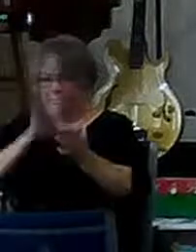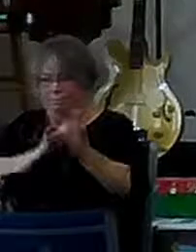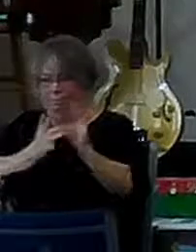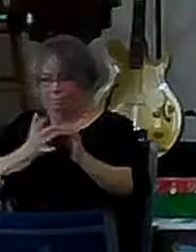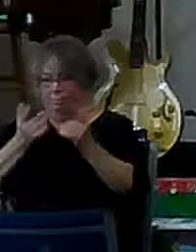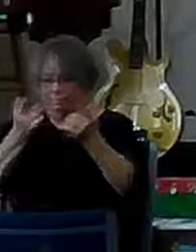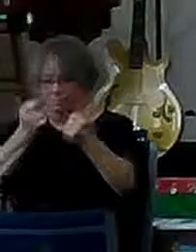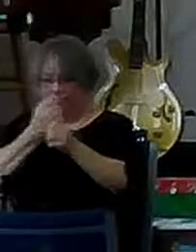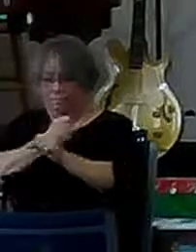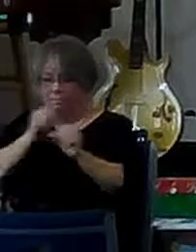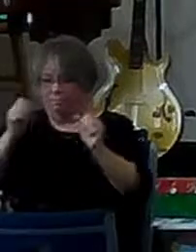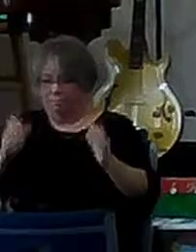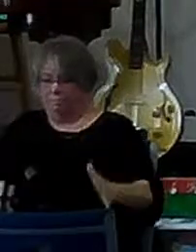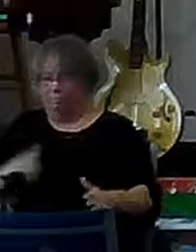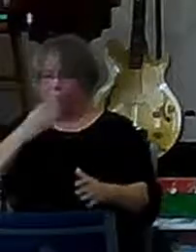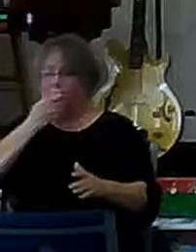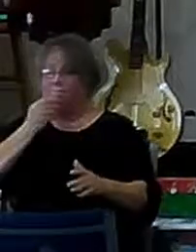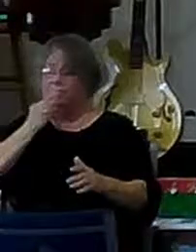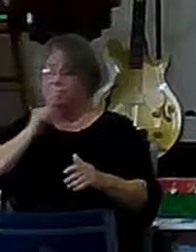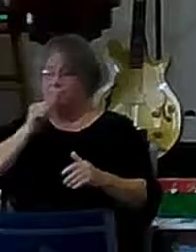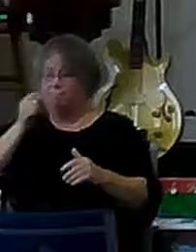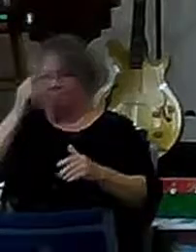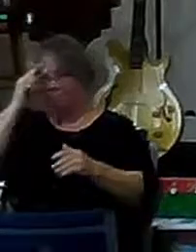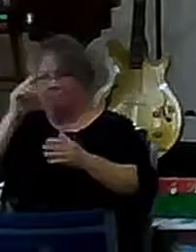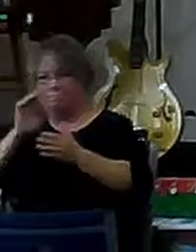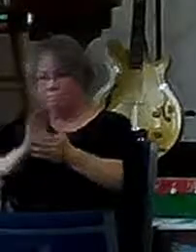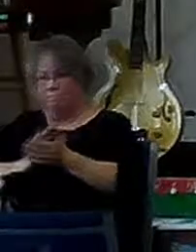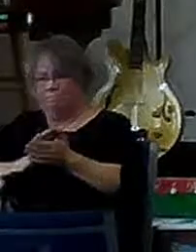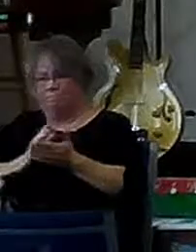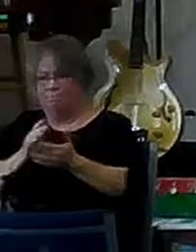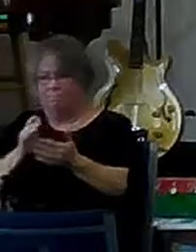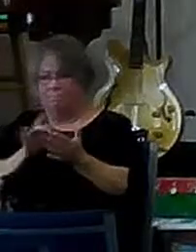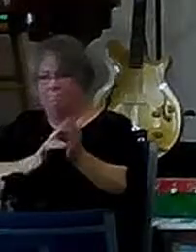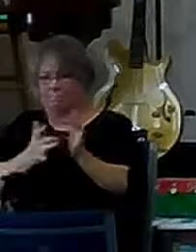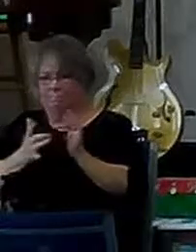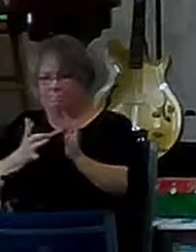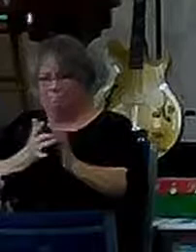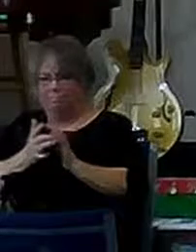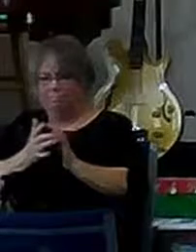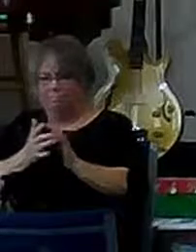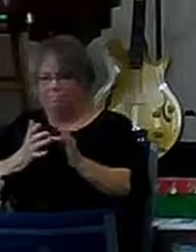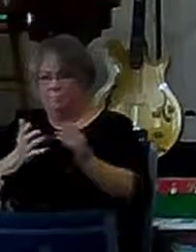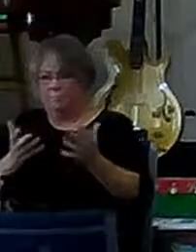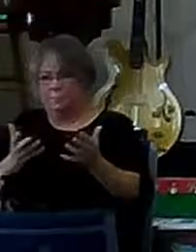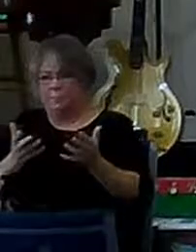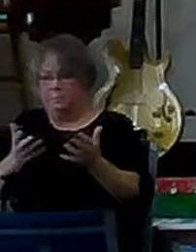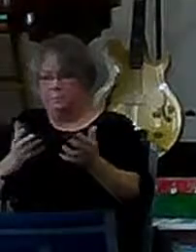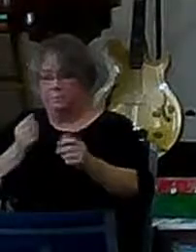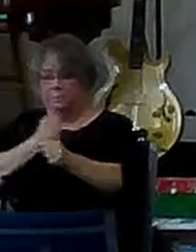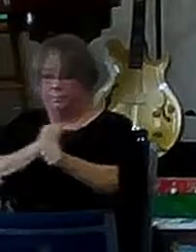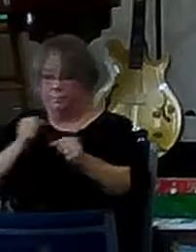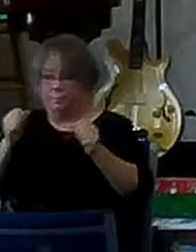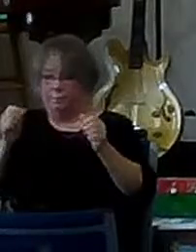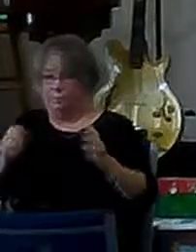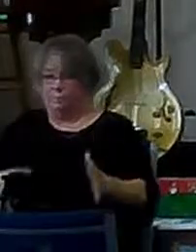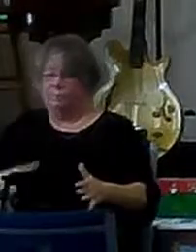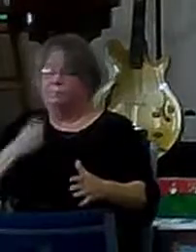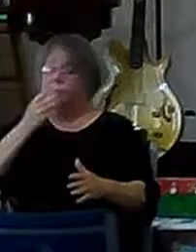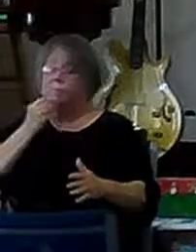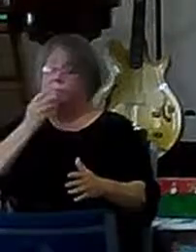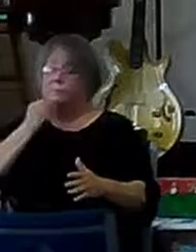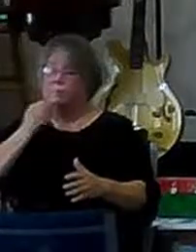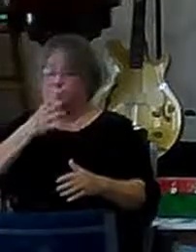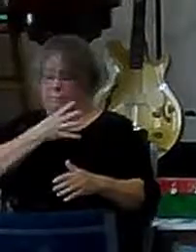Paul doesn't exactly state it that way, but the implication is clear here that salvation for the Jew and